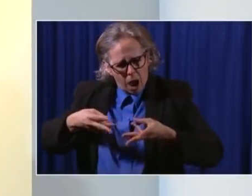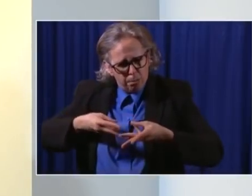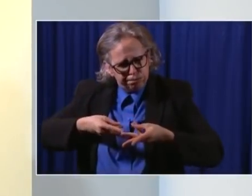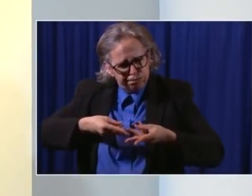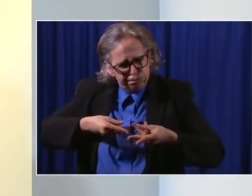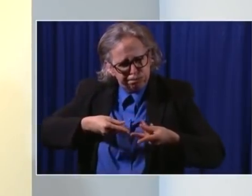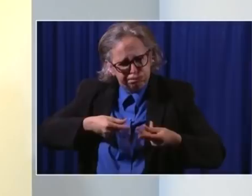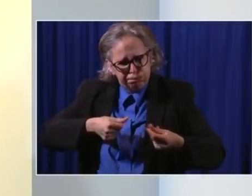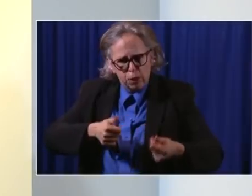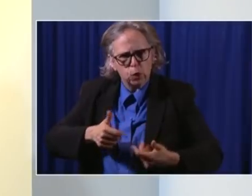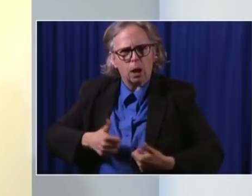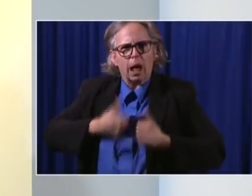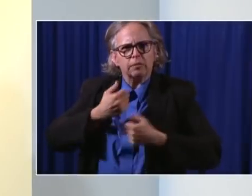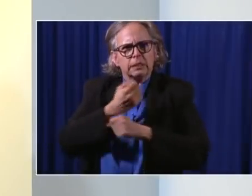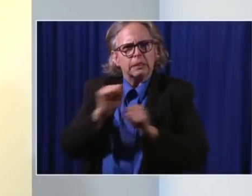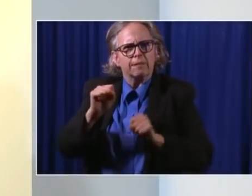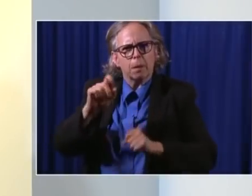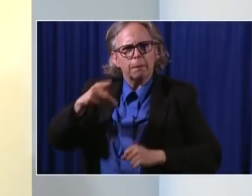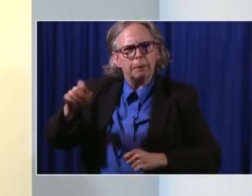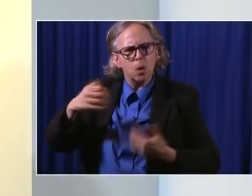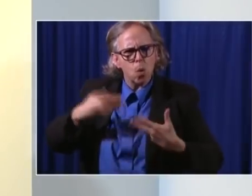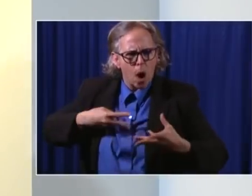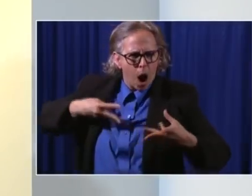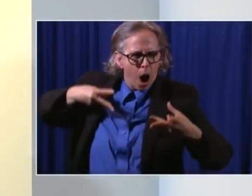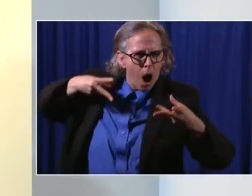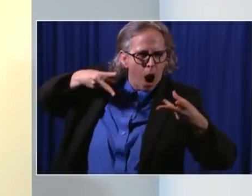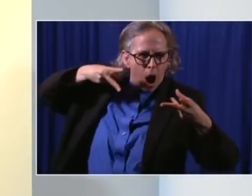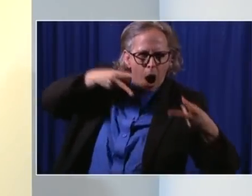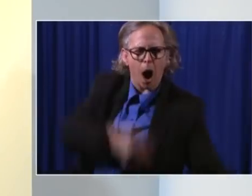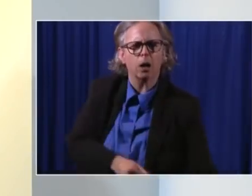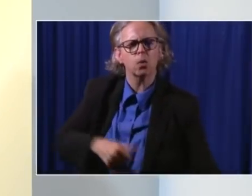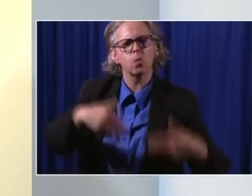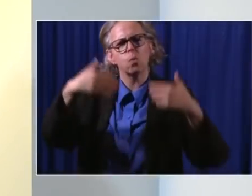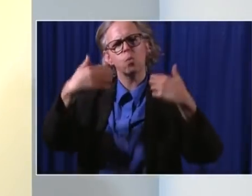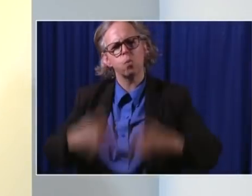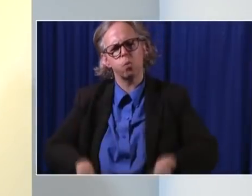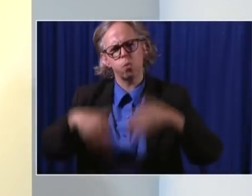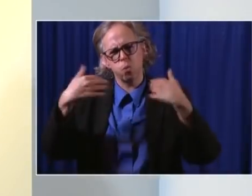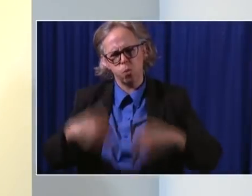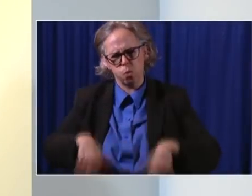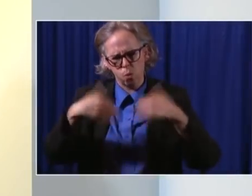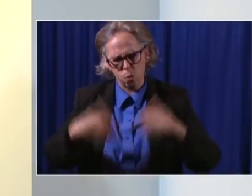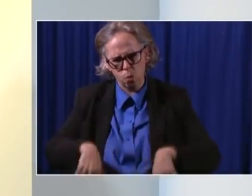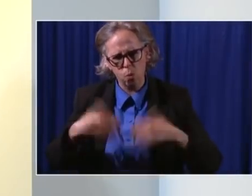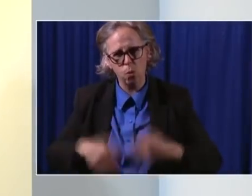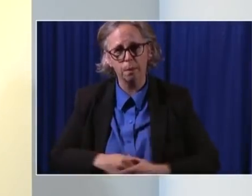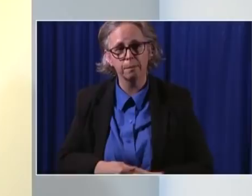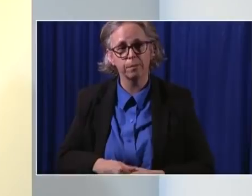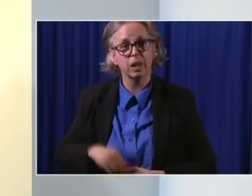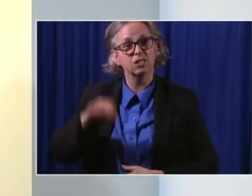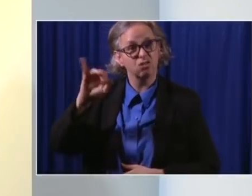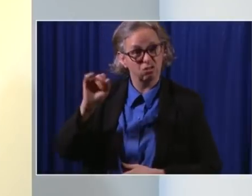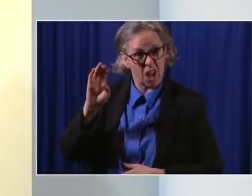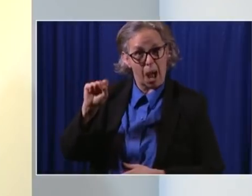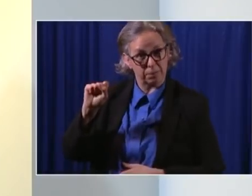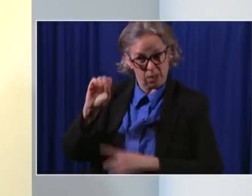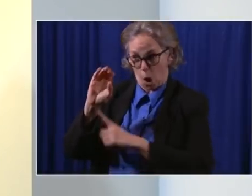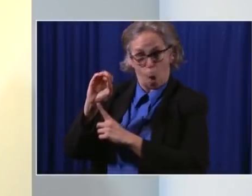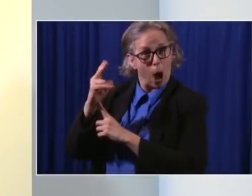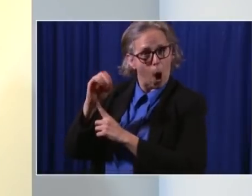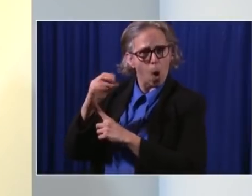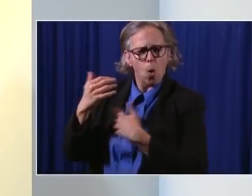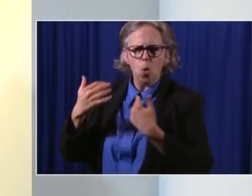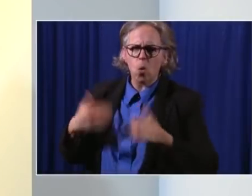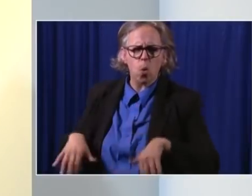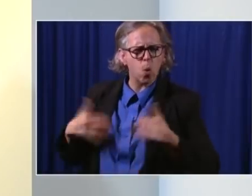PPE. Additionally, what Jobs Ohio is going to be starting for Ohio's small businesses next